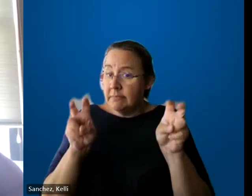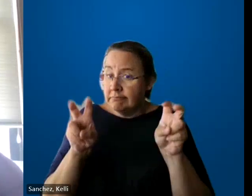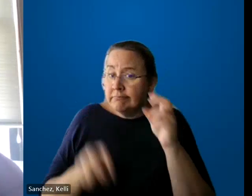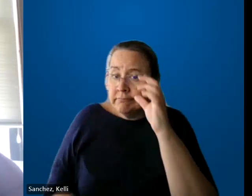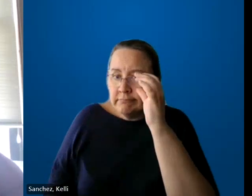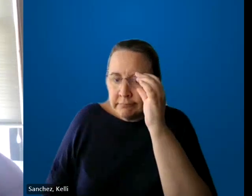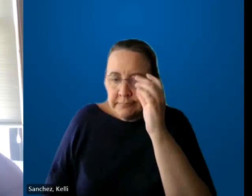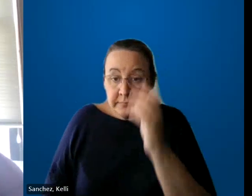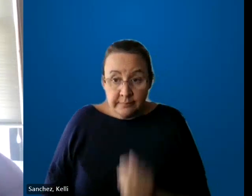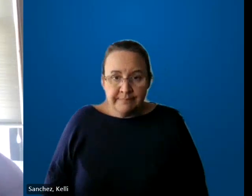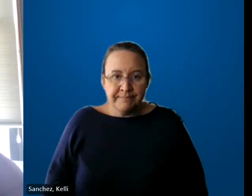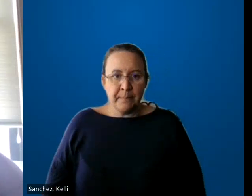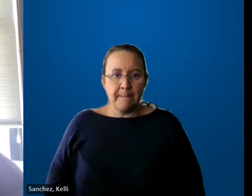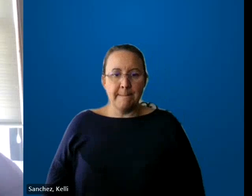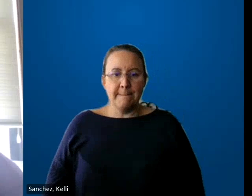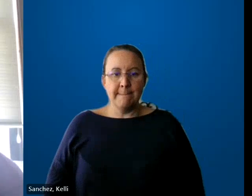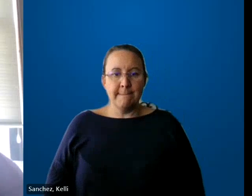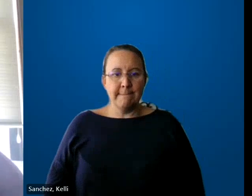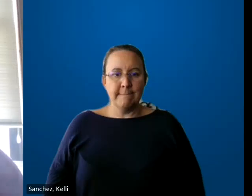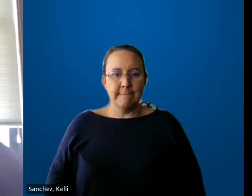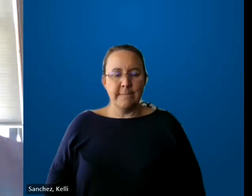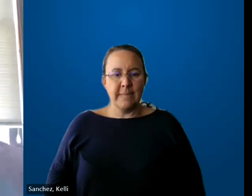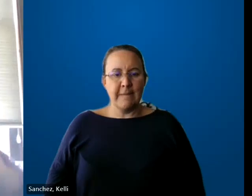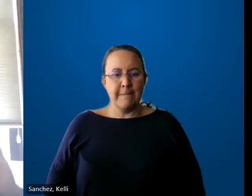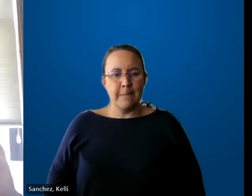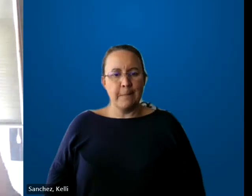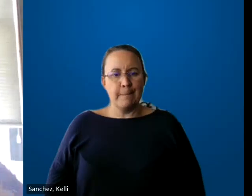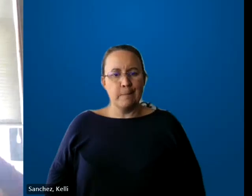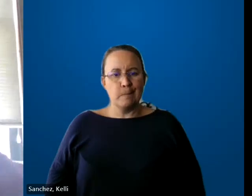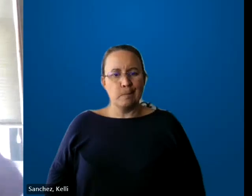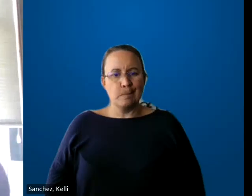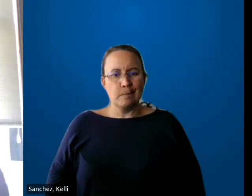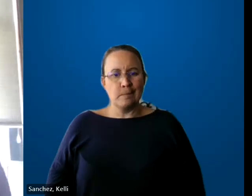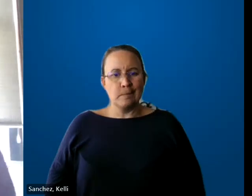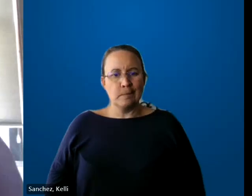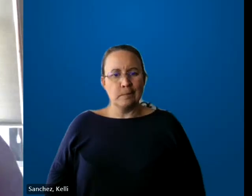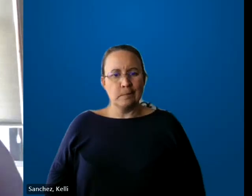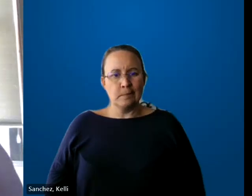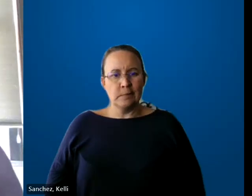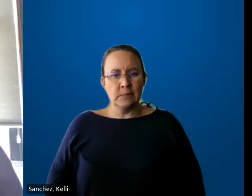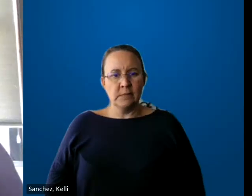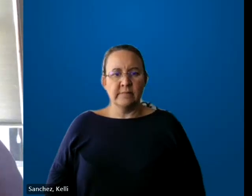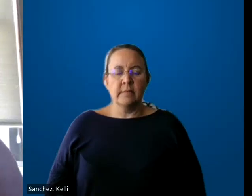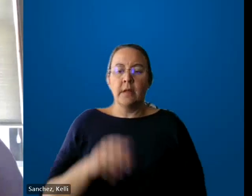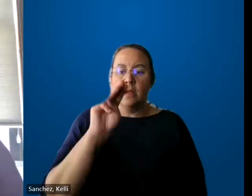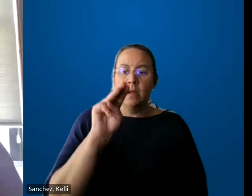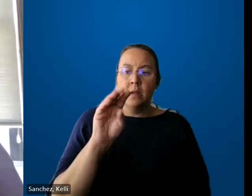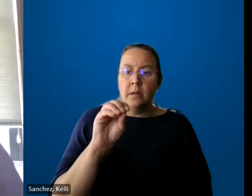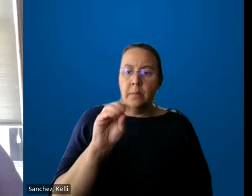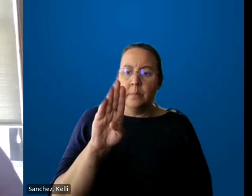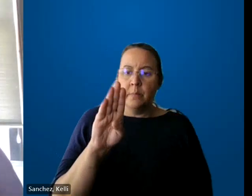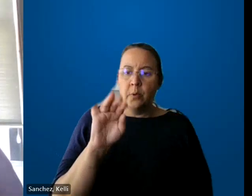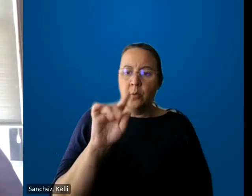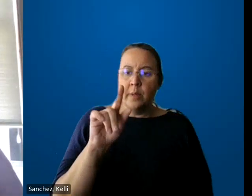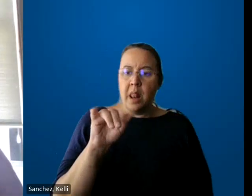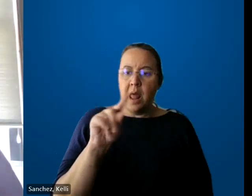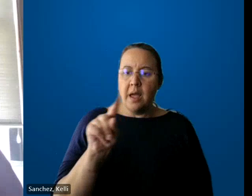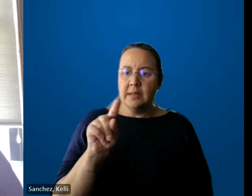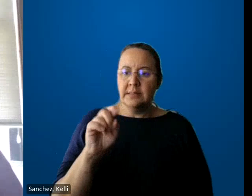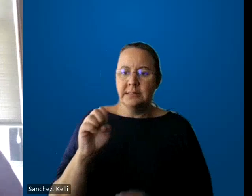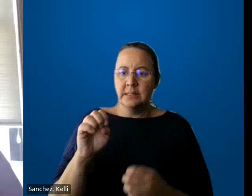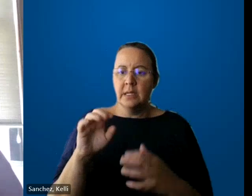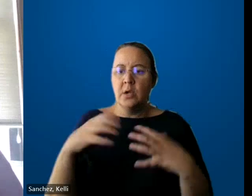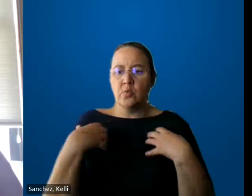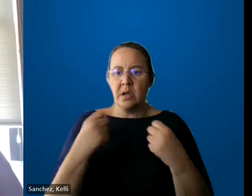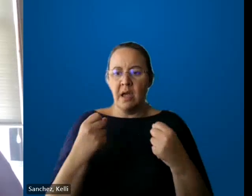Okay. Anybody else want to add? Yeah. Mobilized Recovery is also another organization that this year is